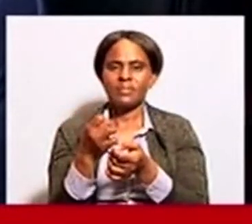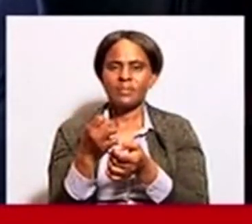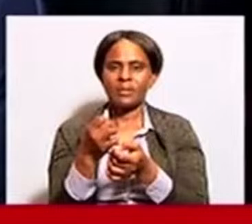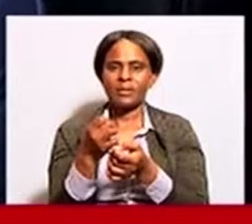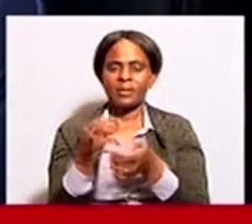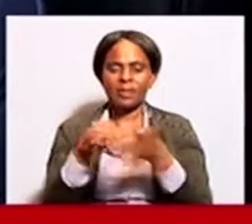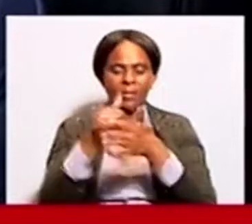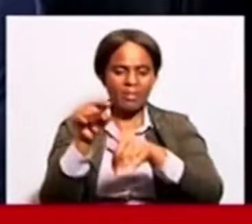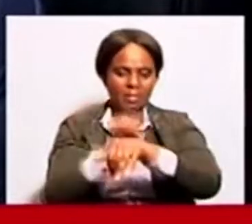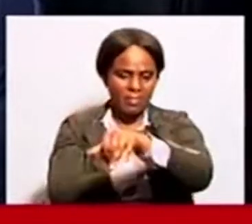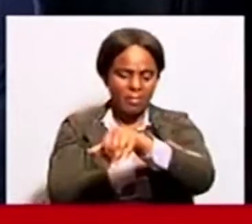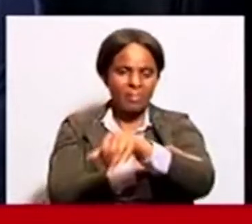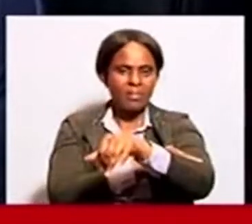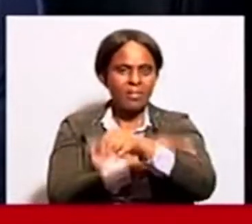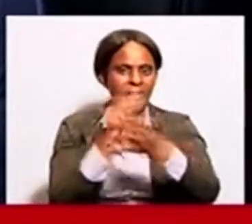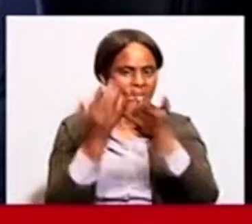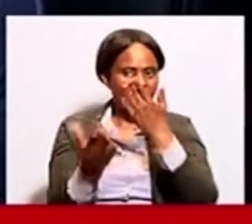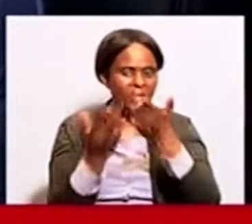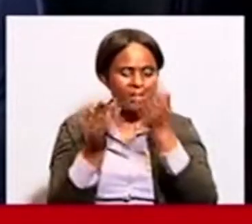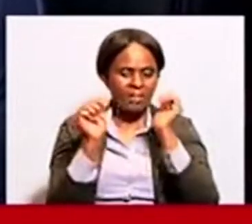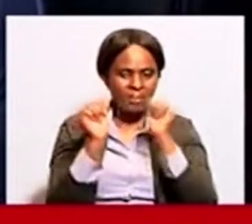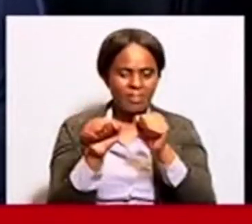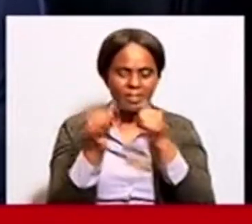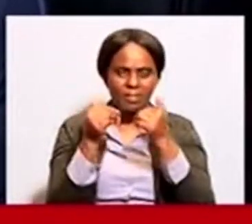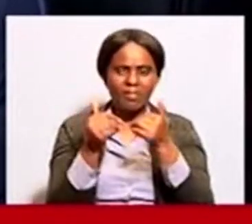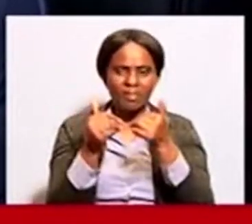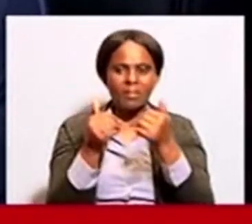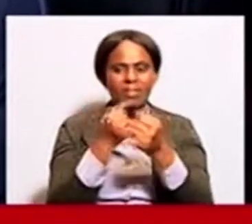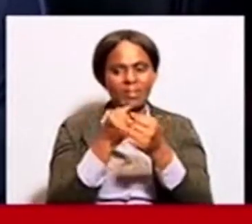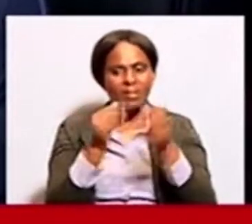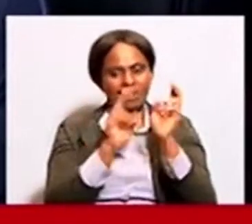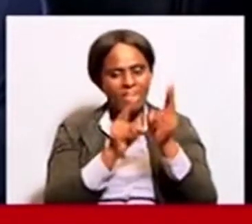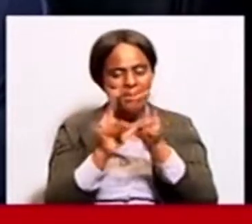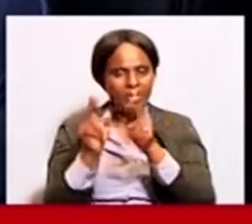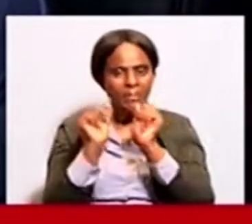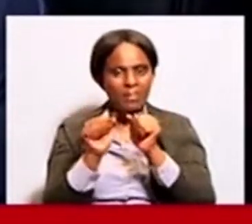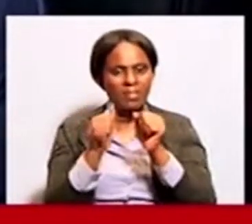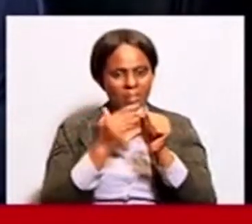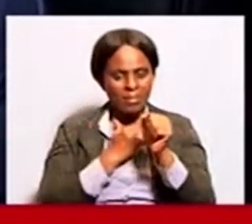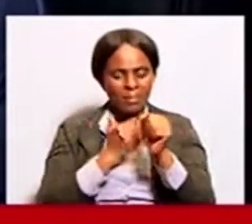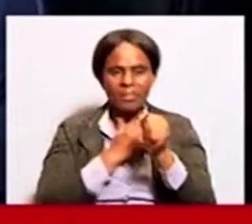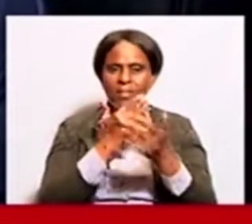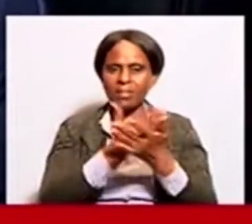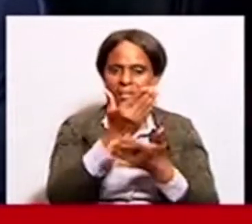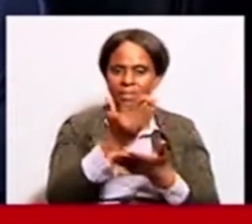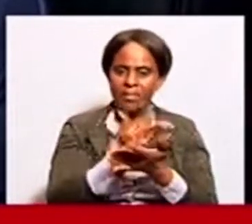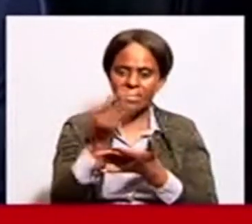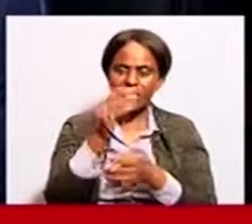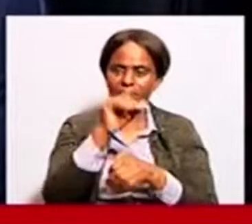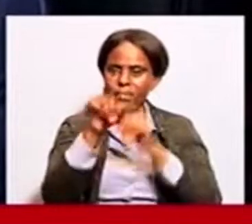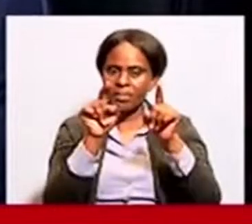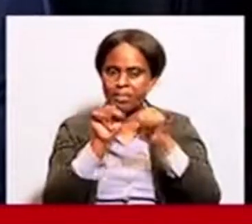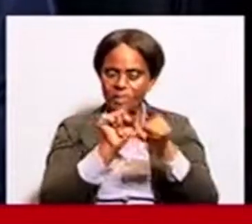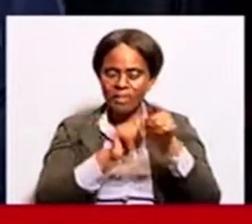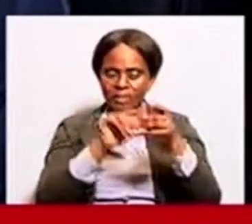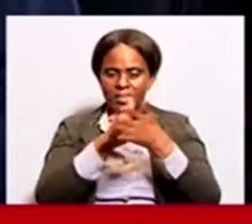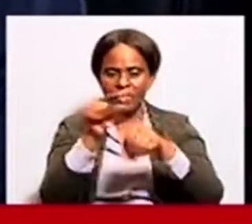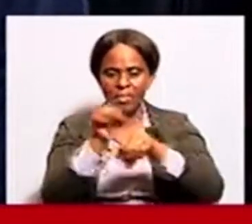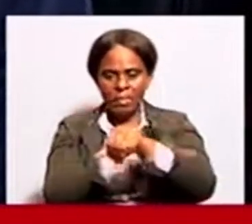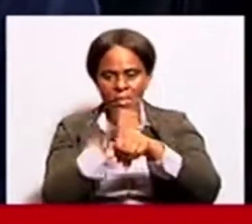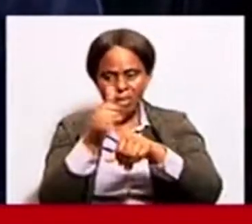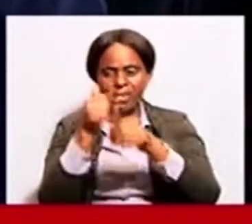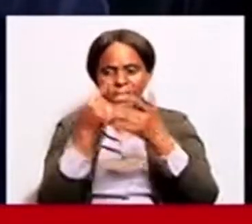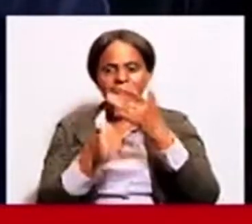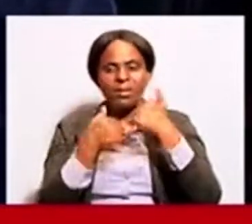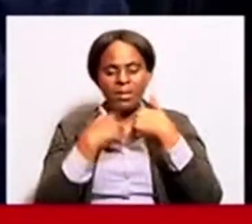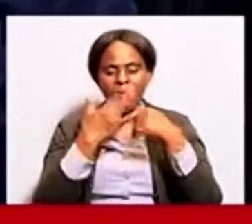So how long did it take? So maybe you can love to answer my procurement question and how long it took you, Give so me